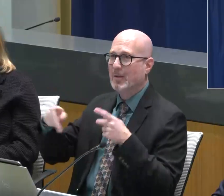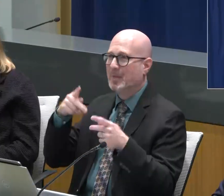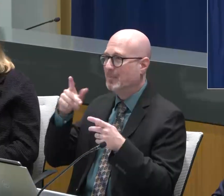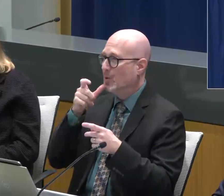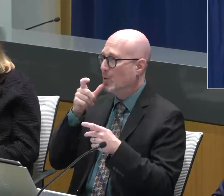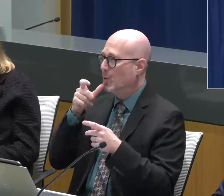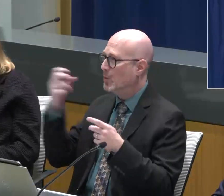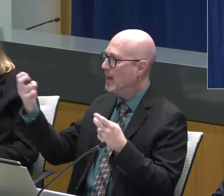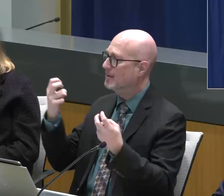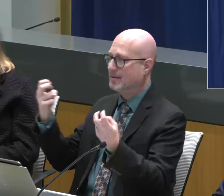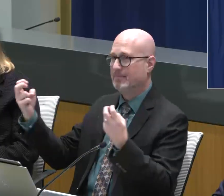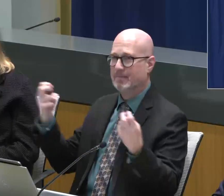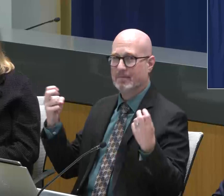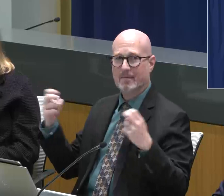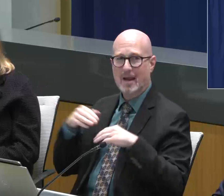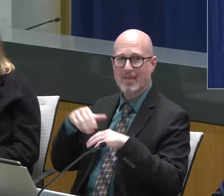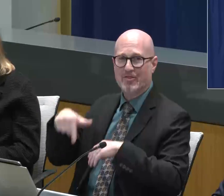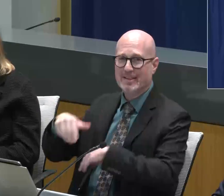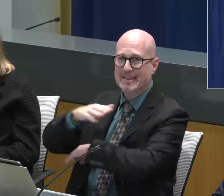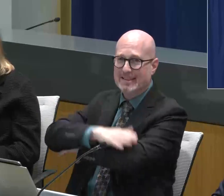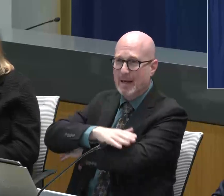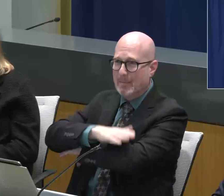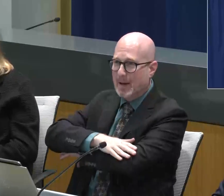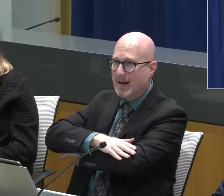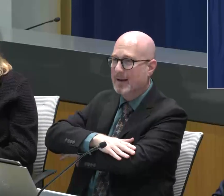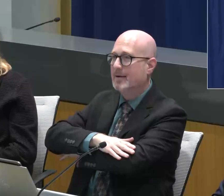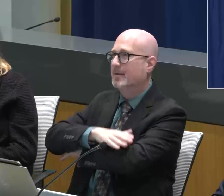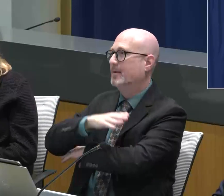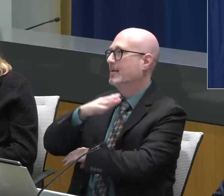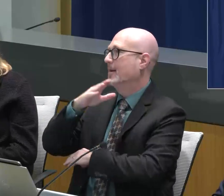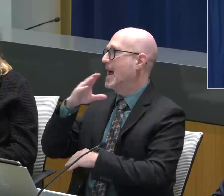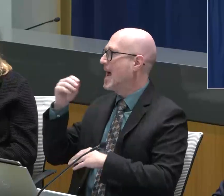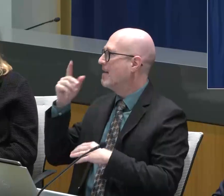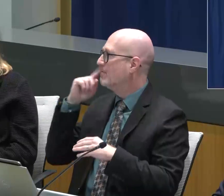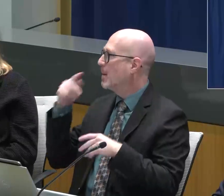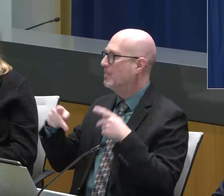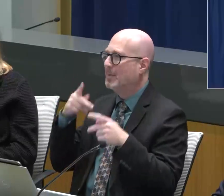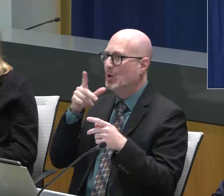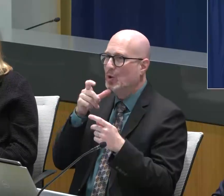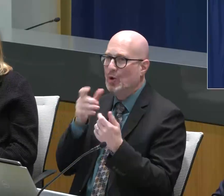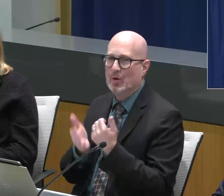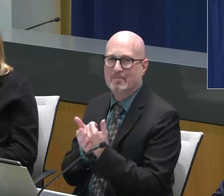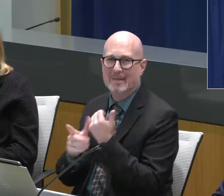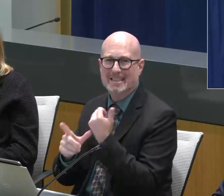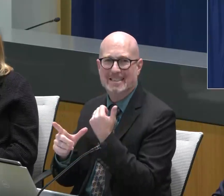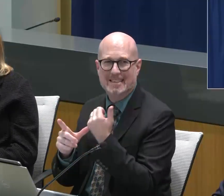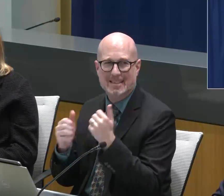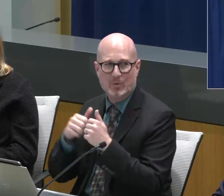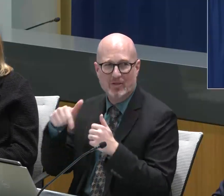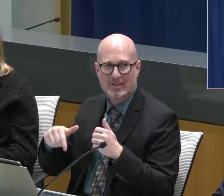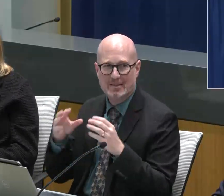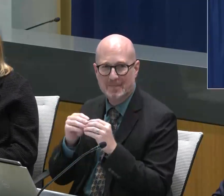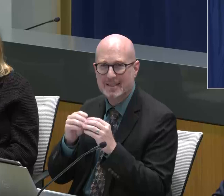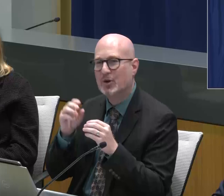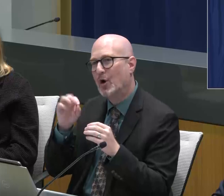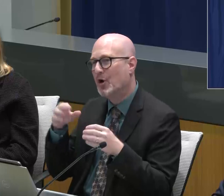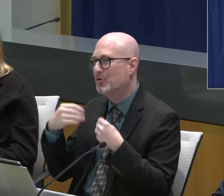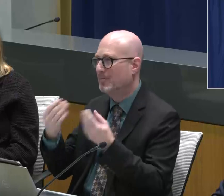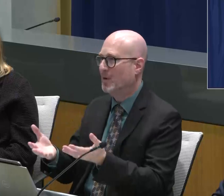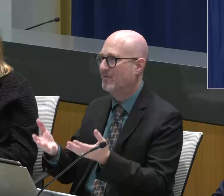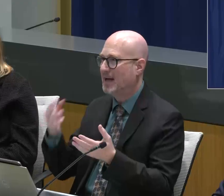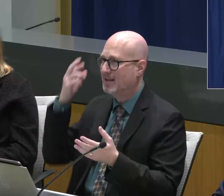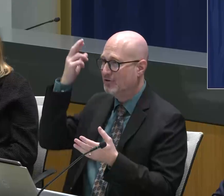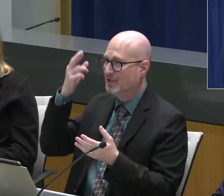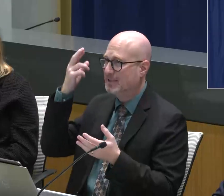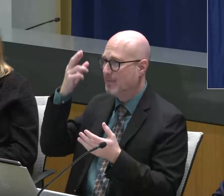And please know that meals are for people who are seated at the table and for people who are assisting